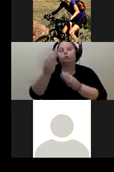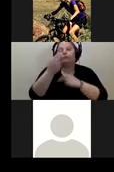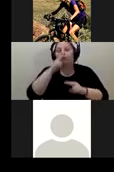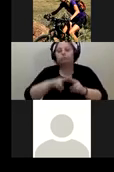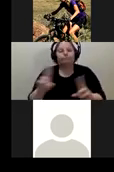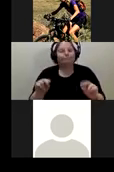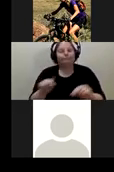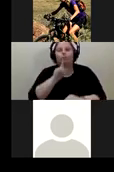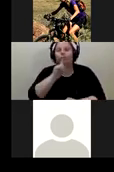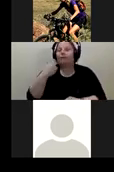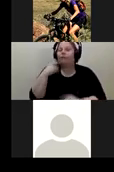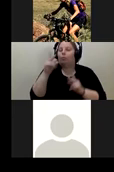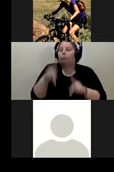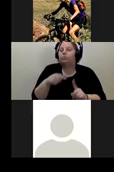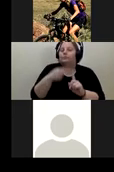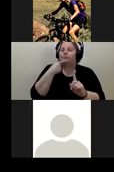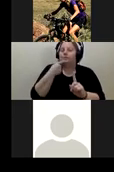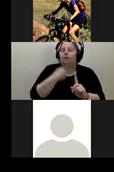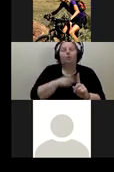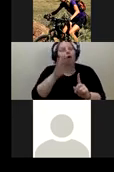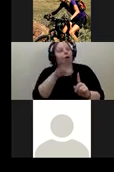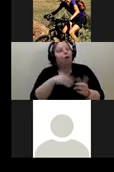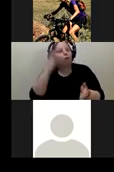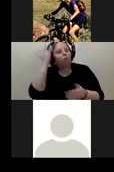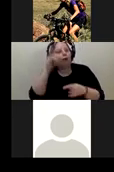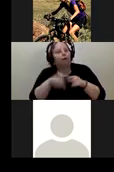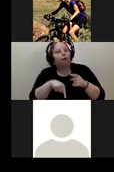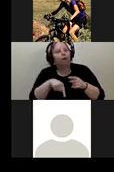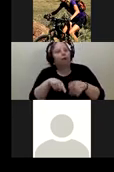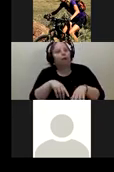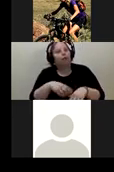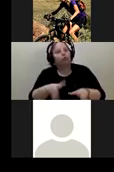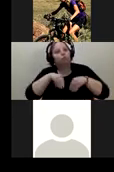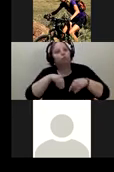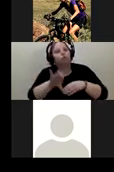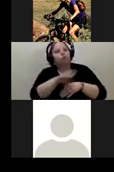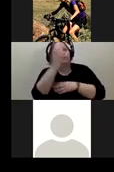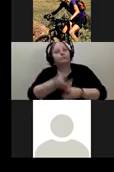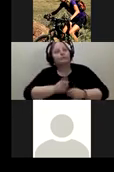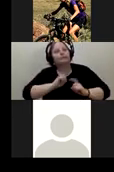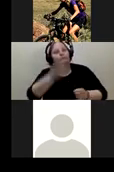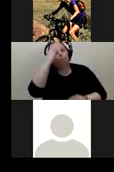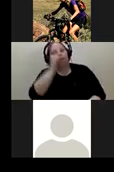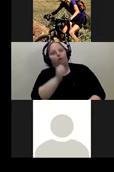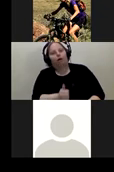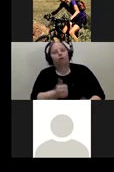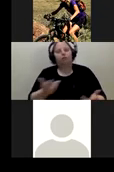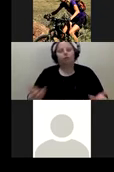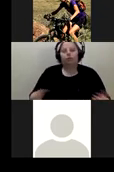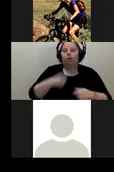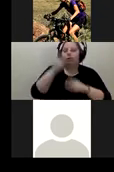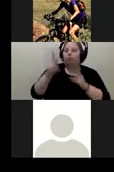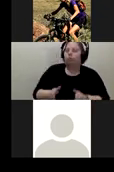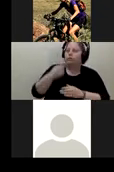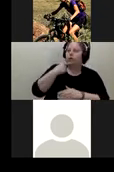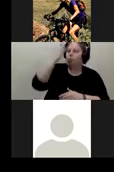It's having someone say, well, why can't you take this Christmas present? It's having someone say, well, how come I